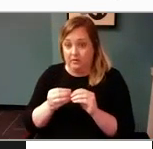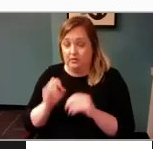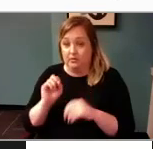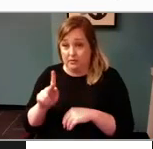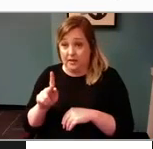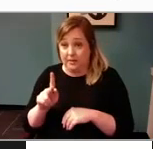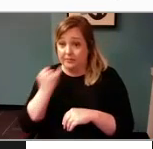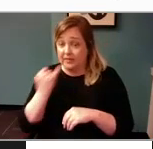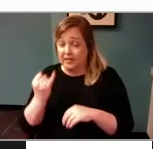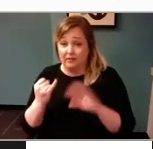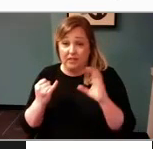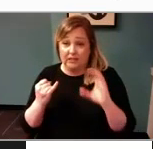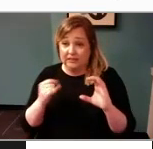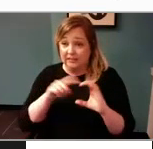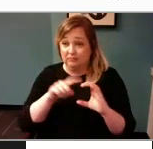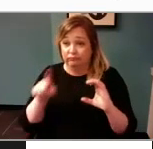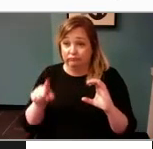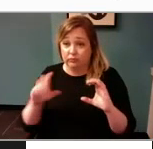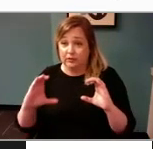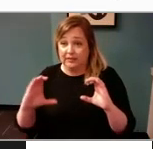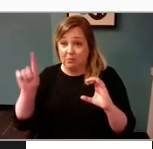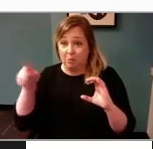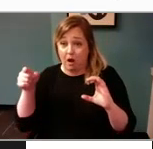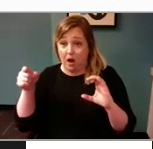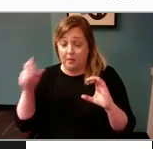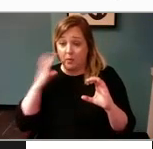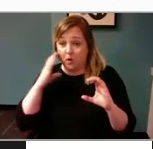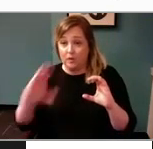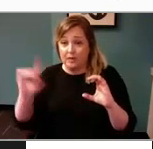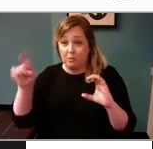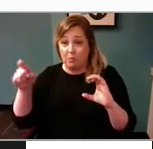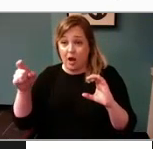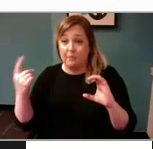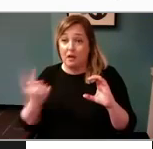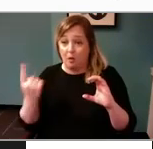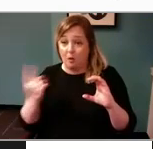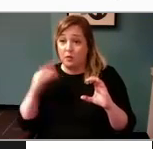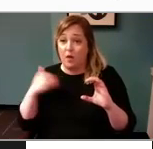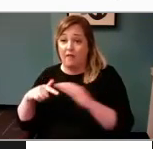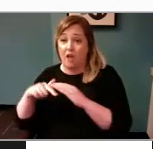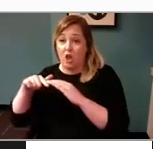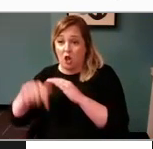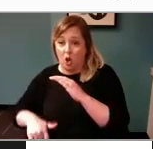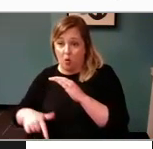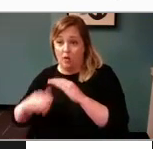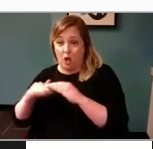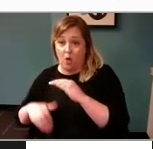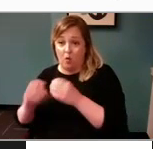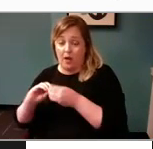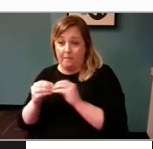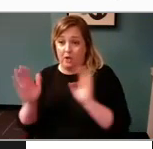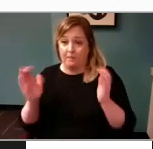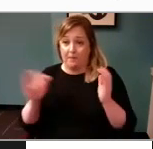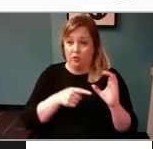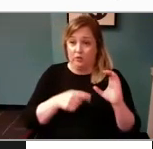C to C prime. We know that C prime would always have a lower post visit number than C, because there is this edge. So if we always cover